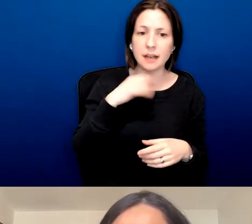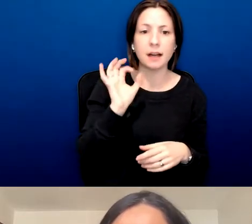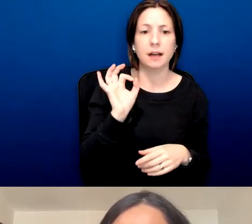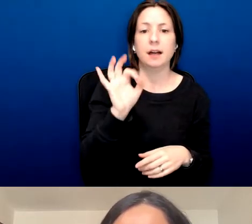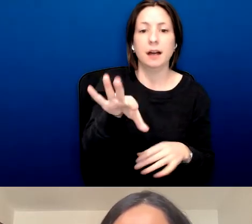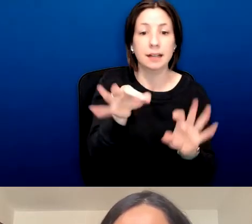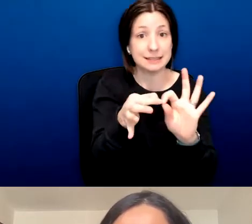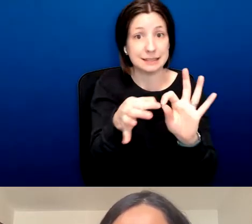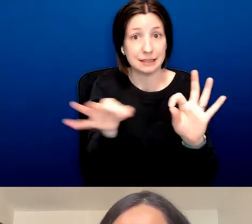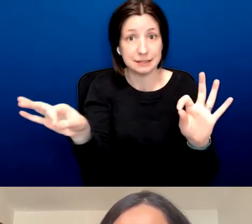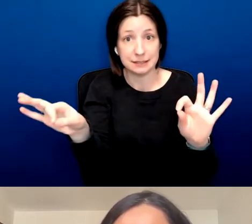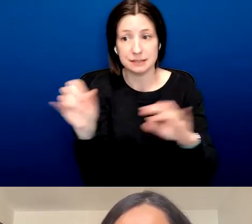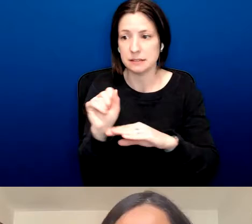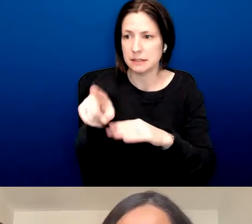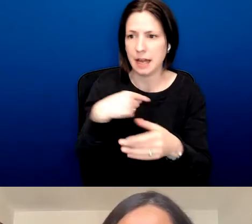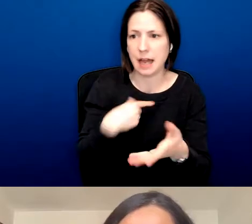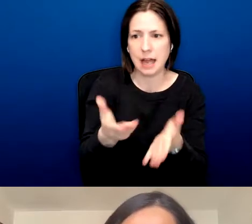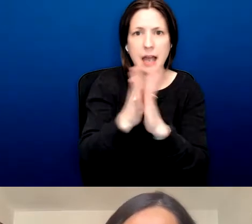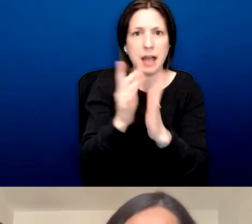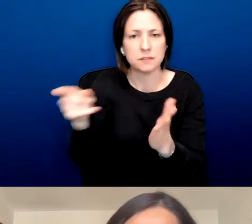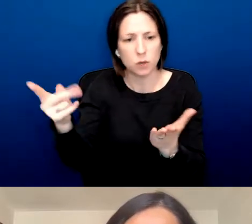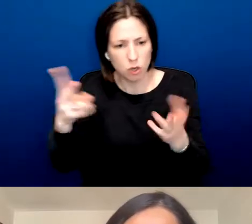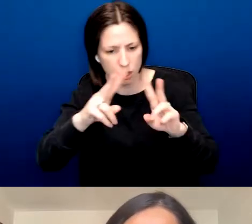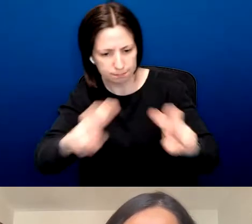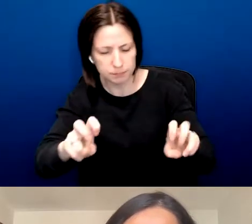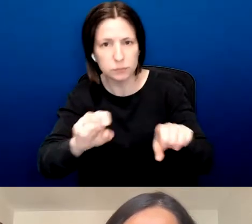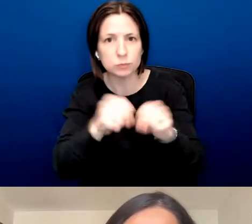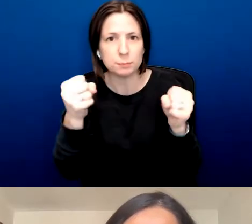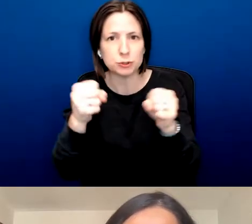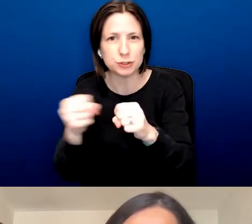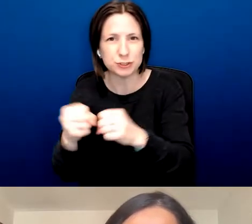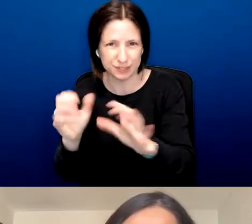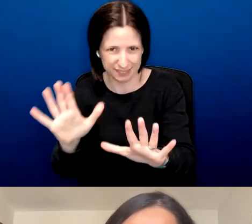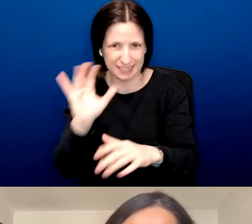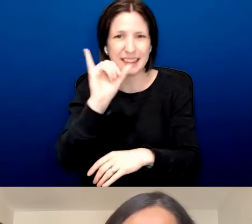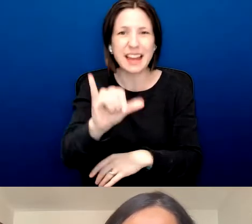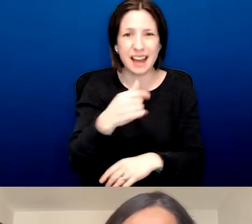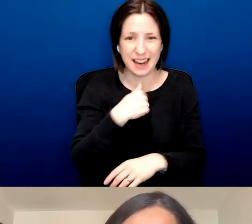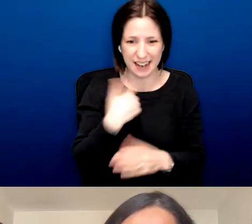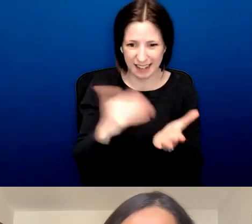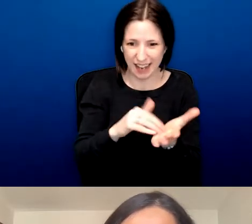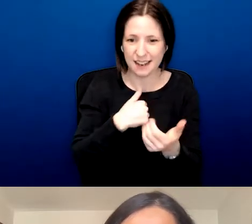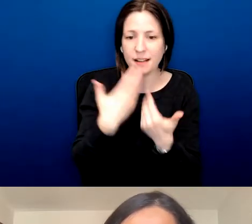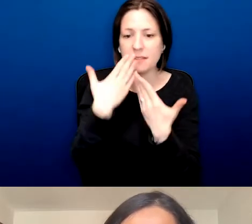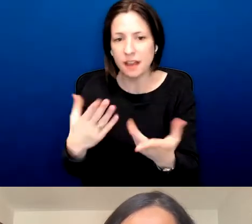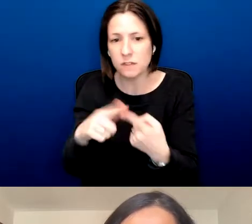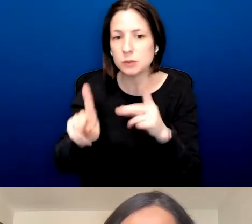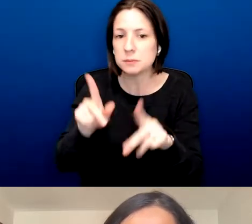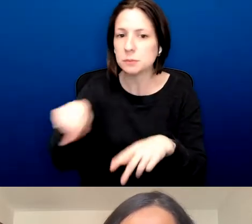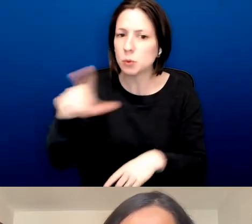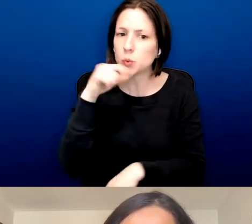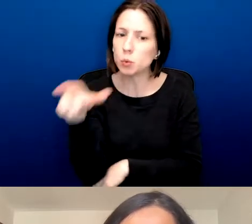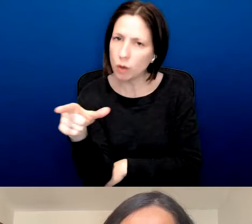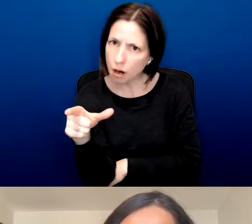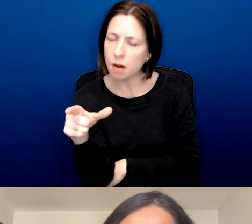apart and ruptured. And I am grateful again to the people who actually come and take that seriously and